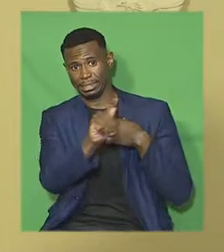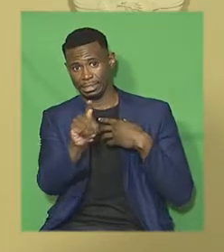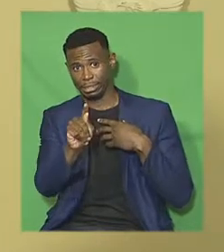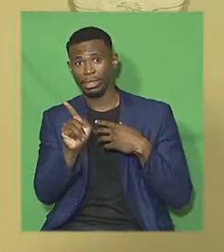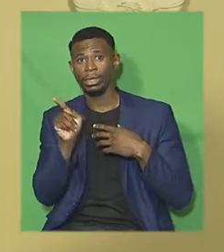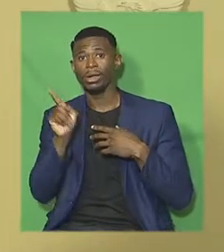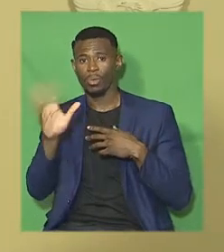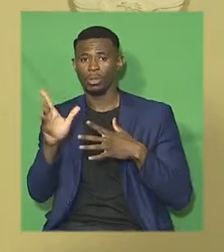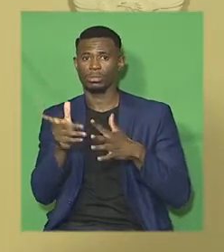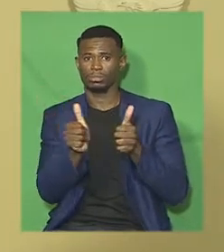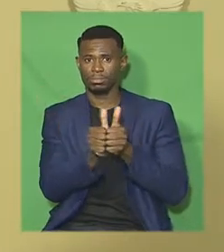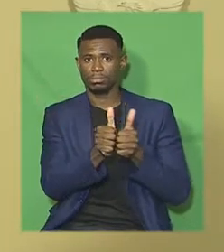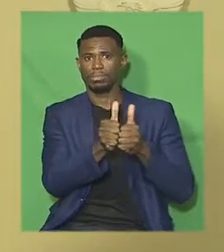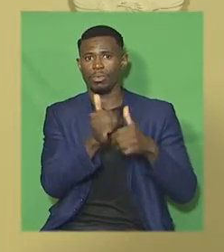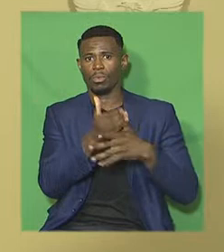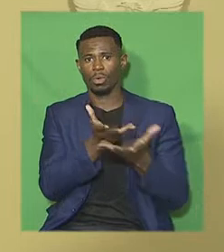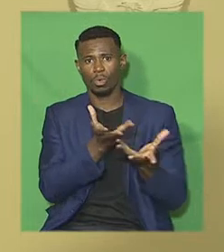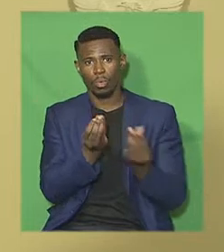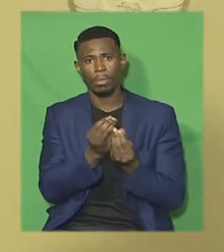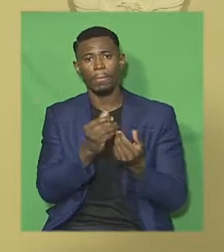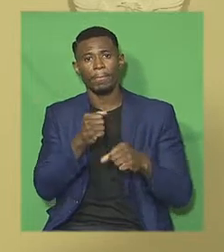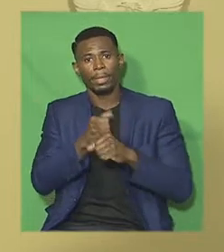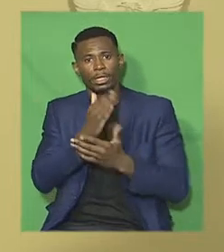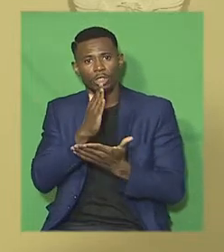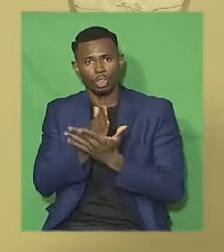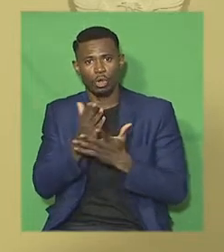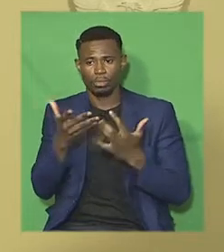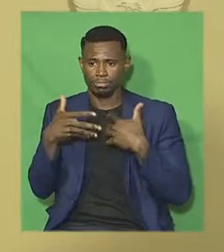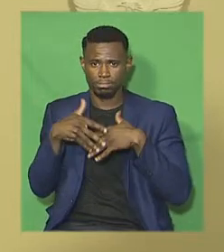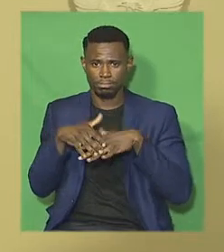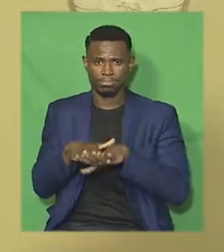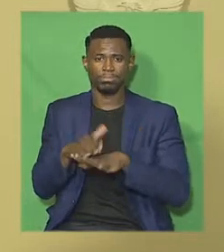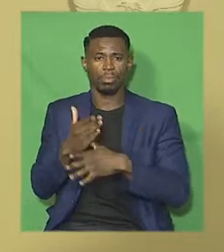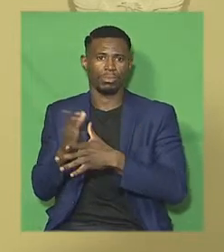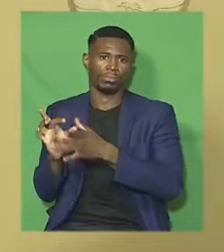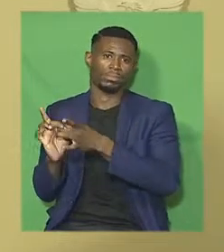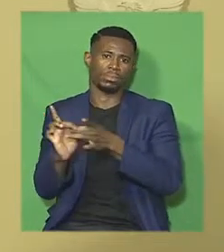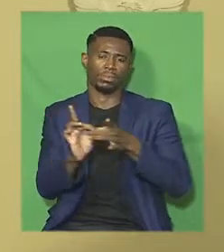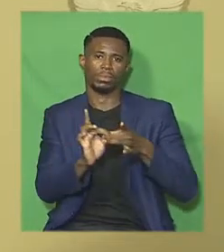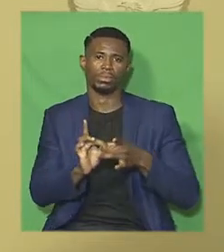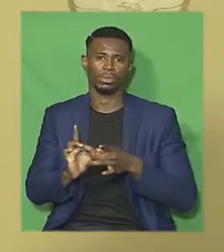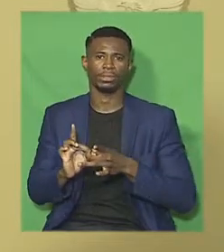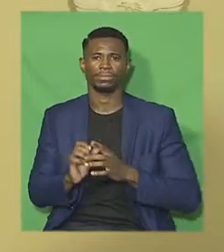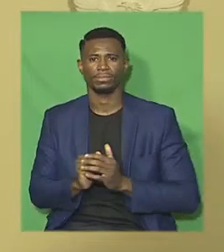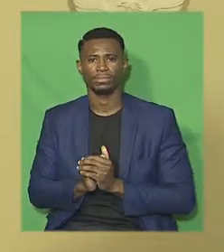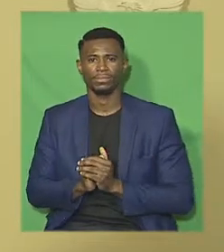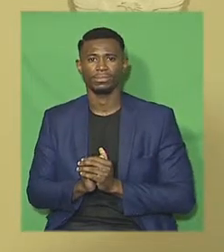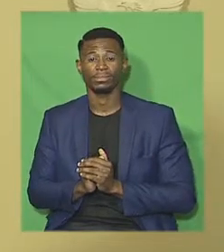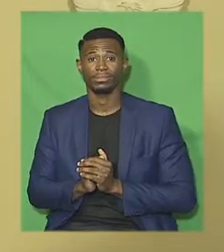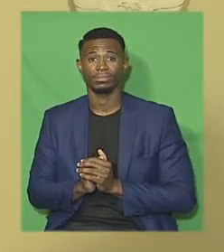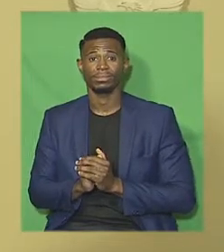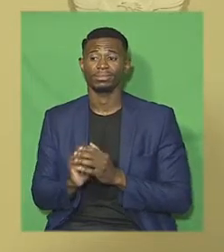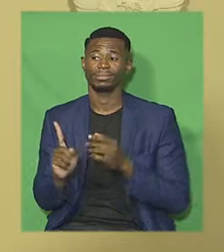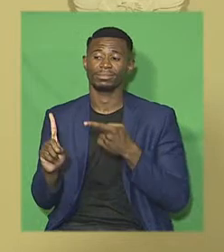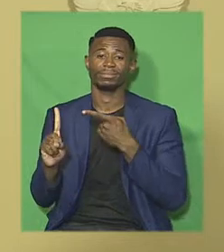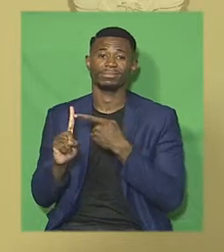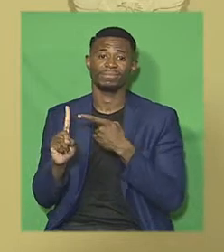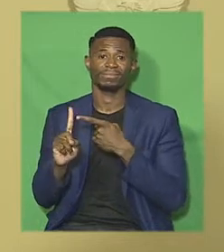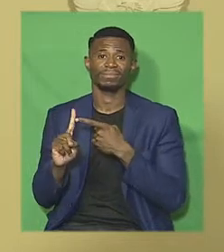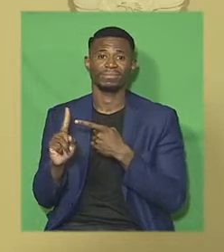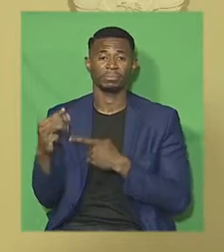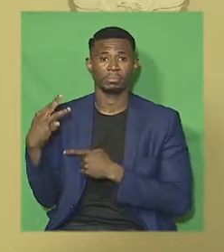the issuing of other directions during the national state of disaster. This minister will